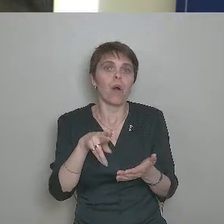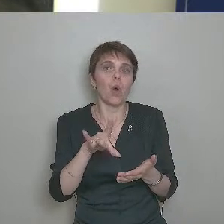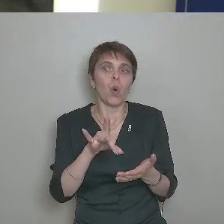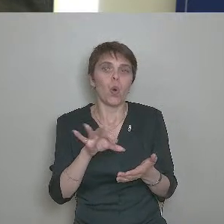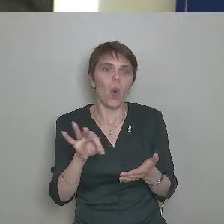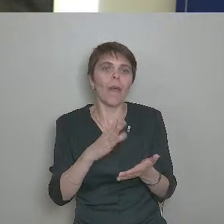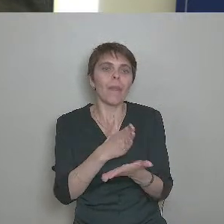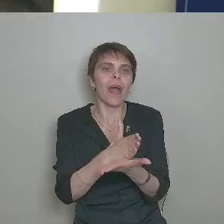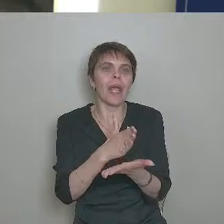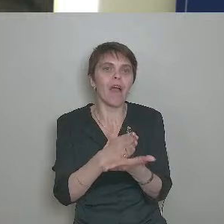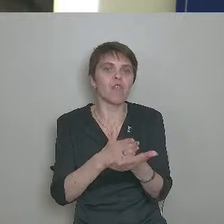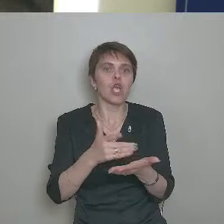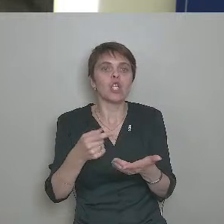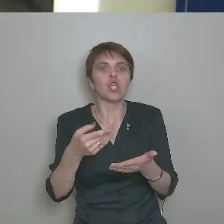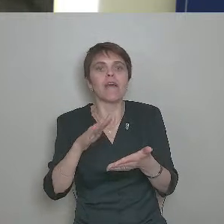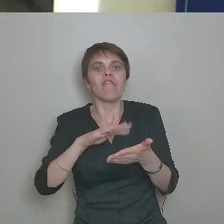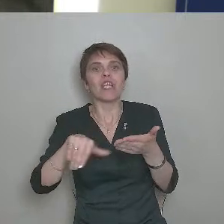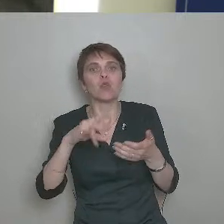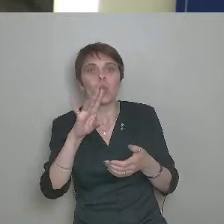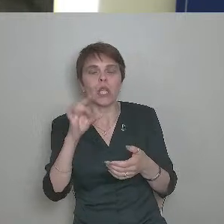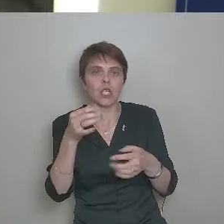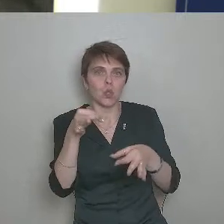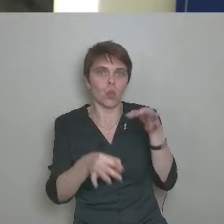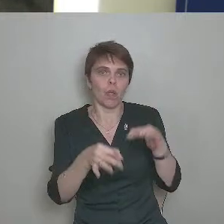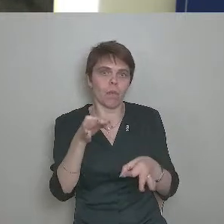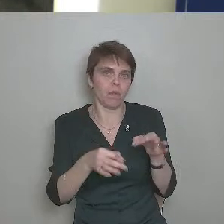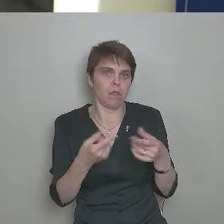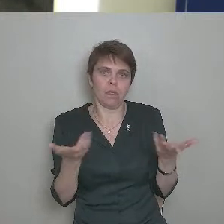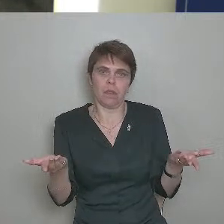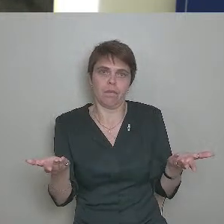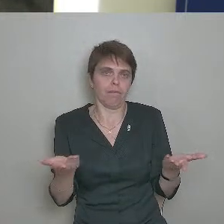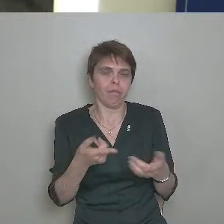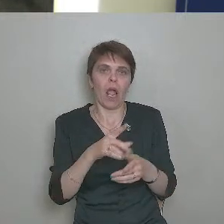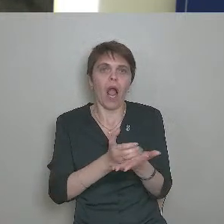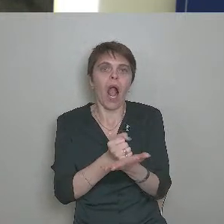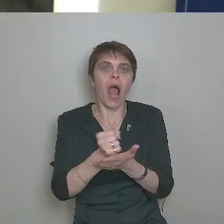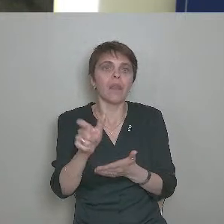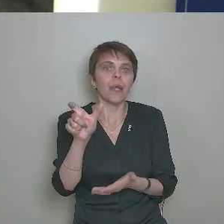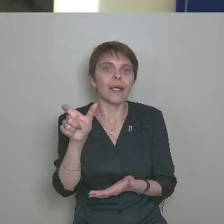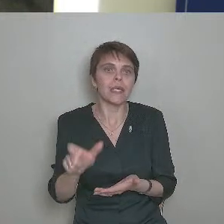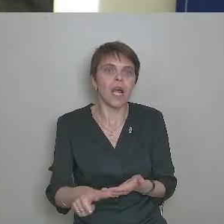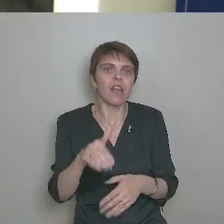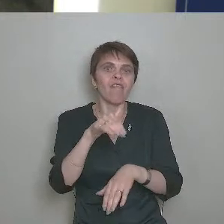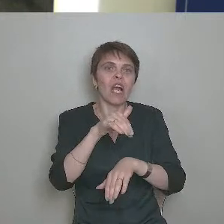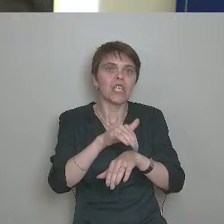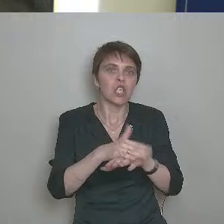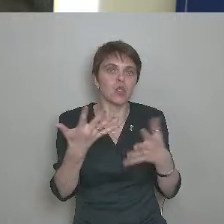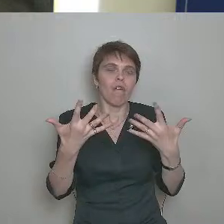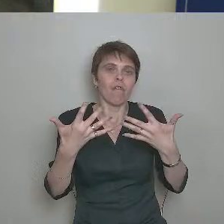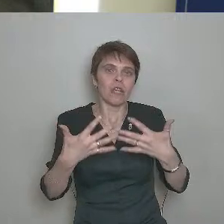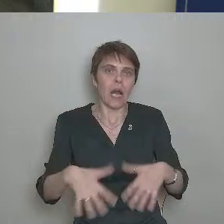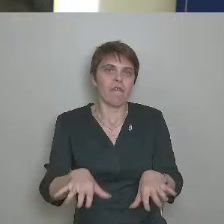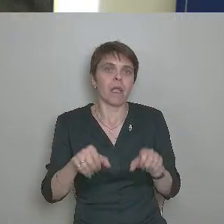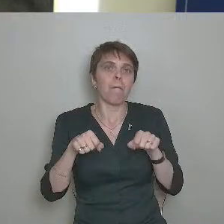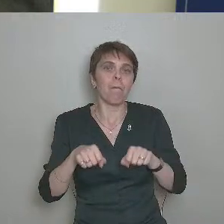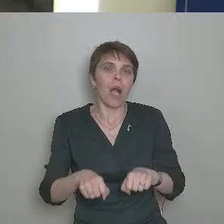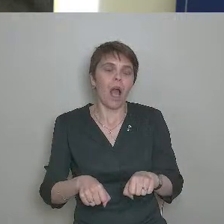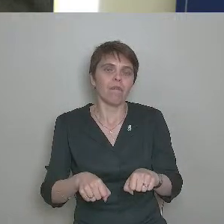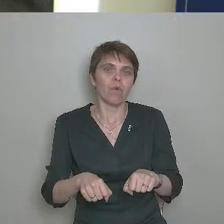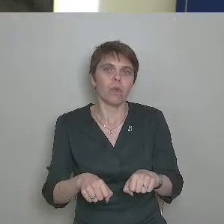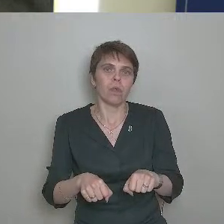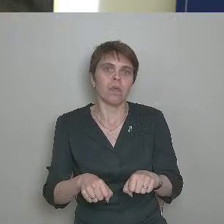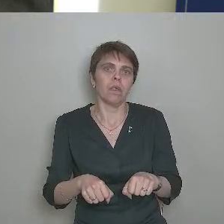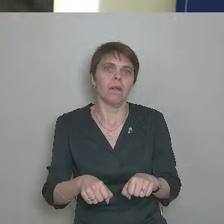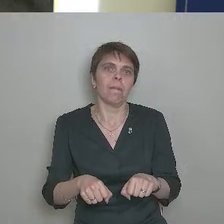of issuing the reference on the criminal record, and the candidate will lose